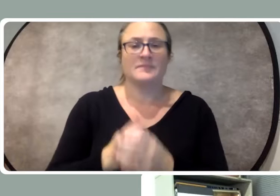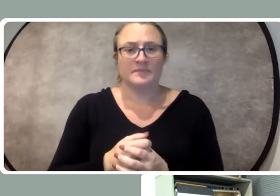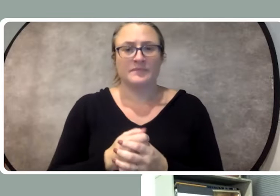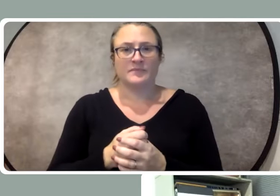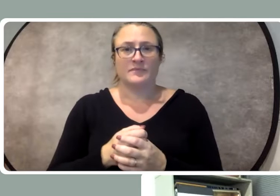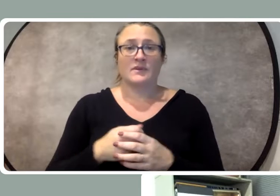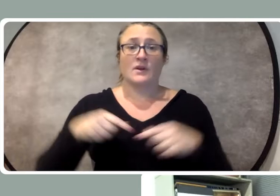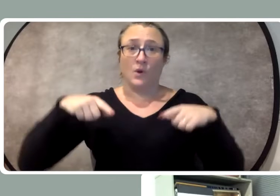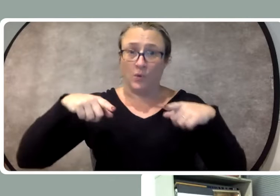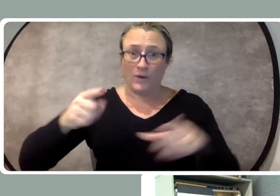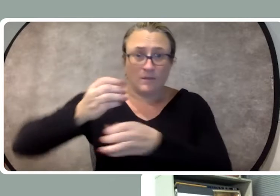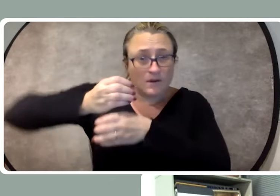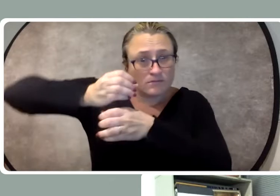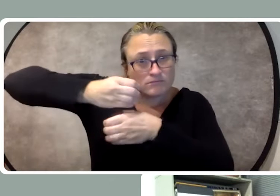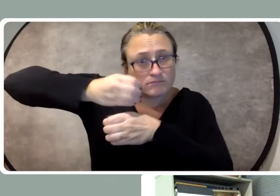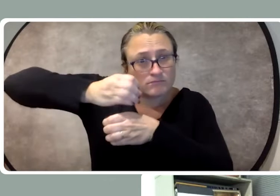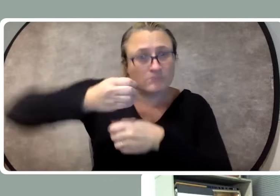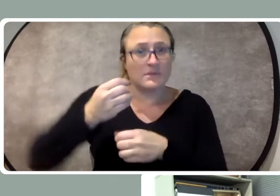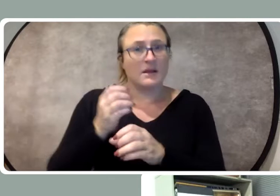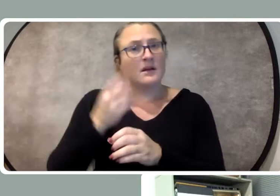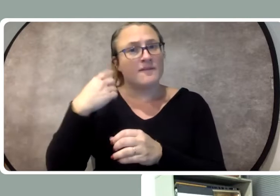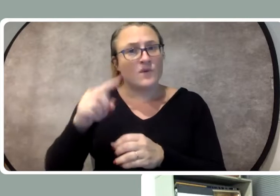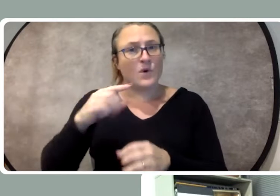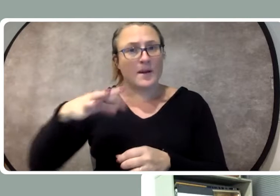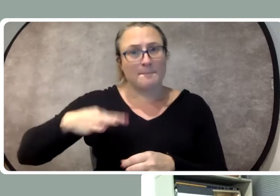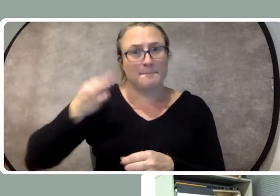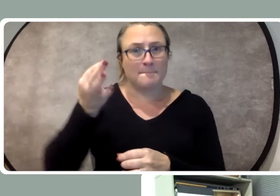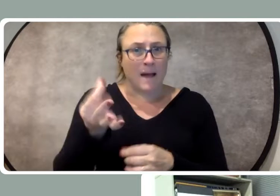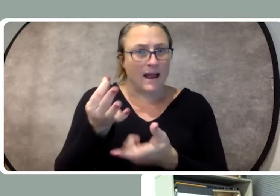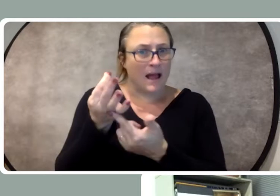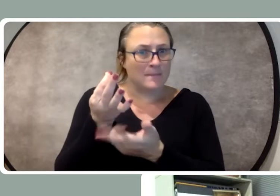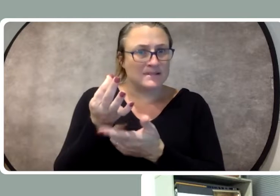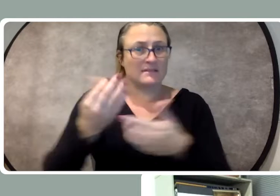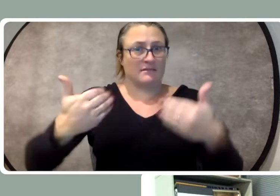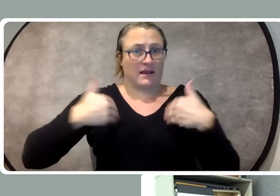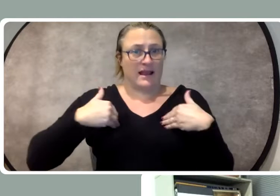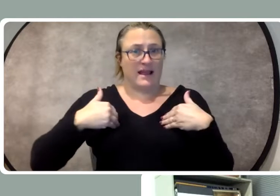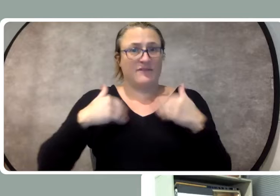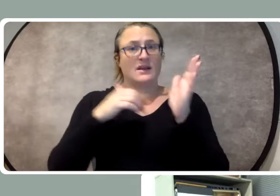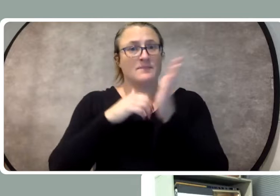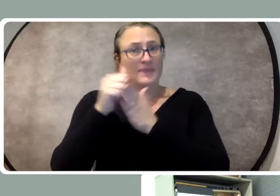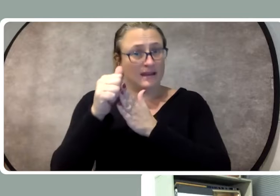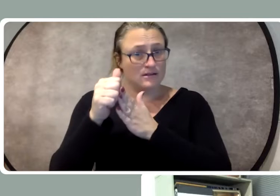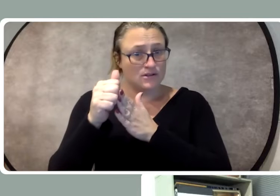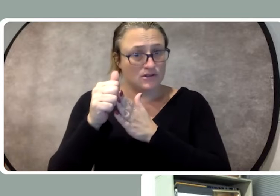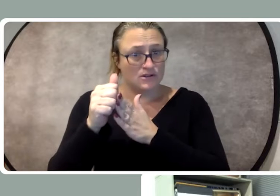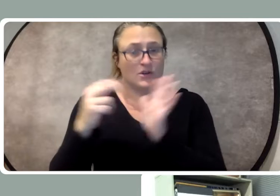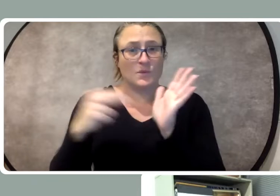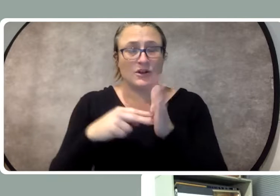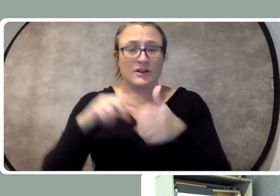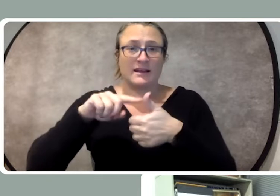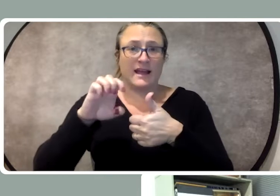the microscope when a patient has a biopsy and is diagnosed with breast cancer. We look at the estrogen receptor,